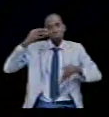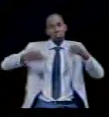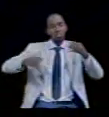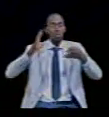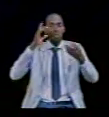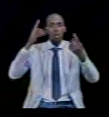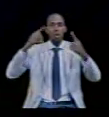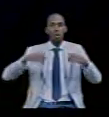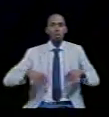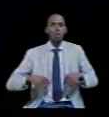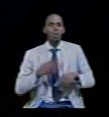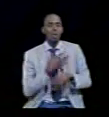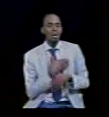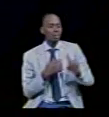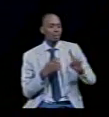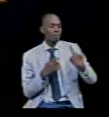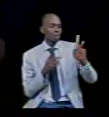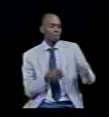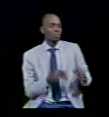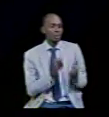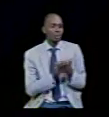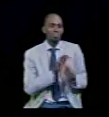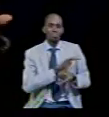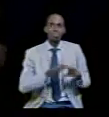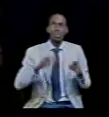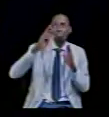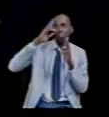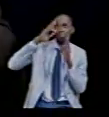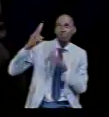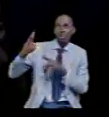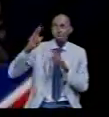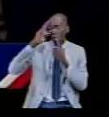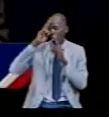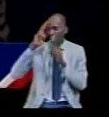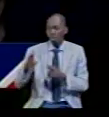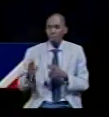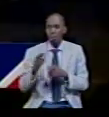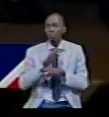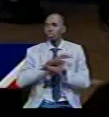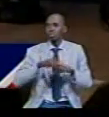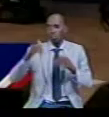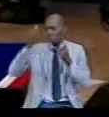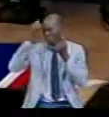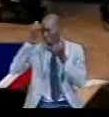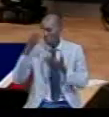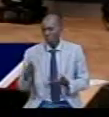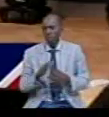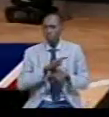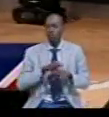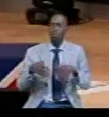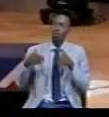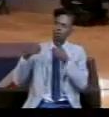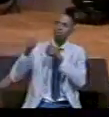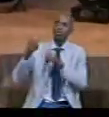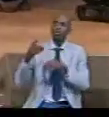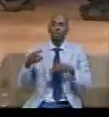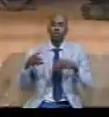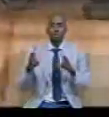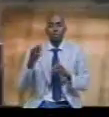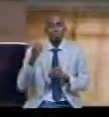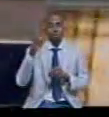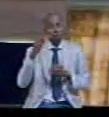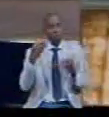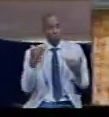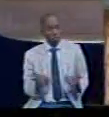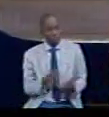one that doesn't regard God, does not obey God, and does not go the direction of God, that he will repent, and